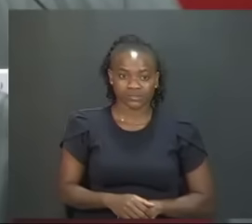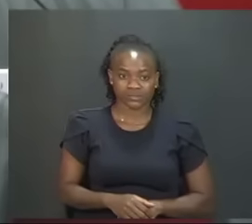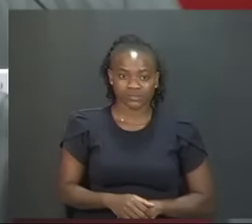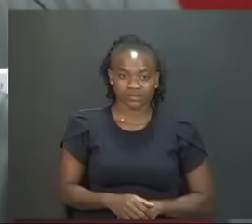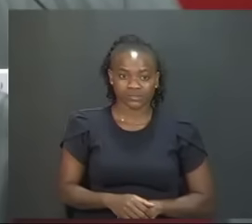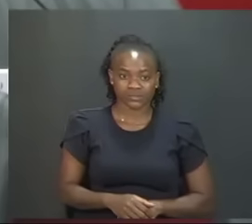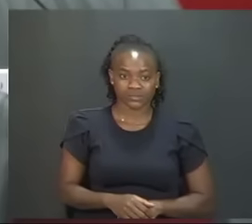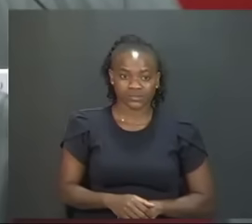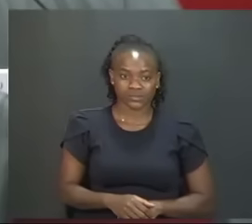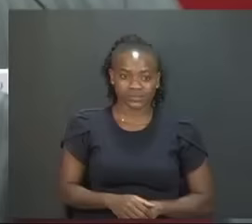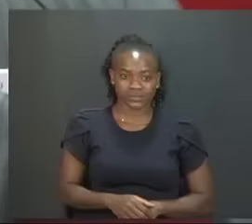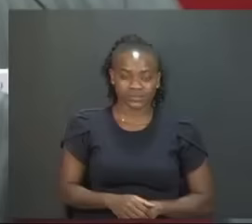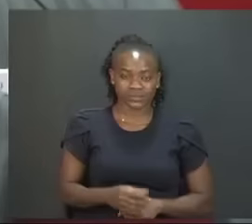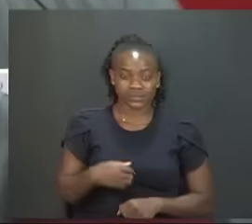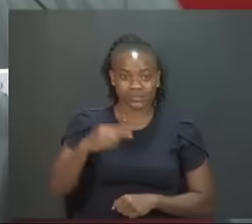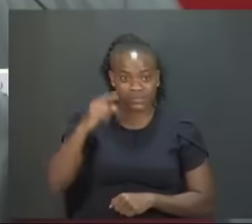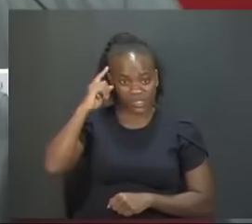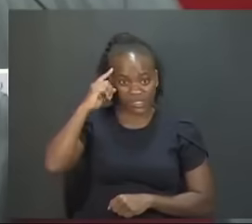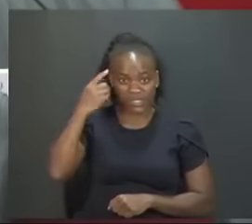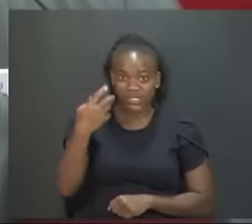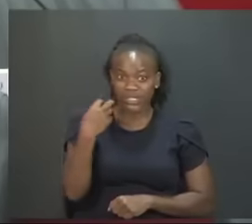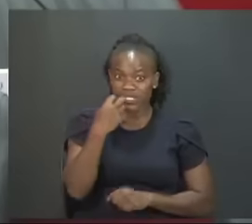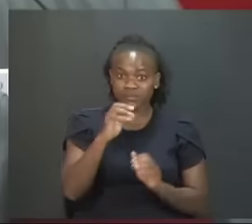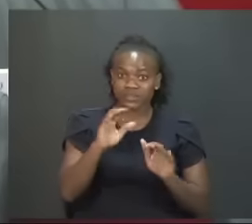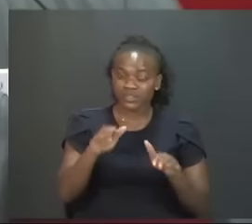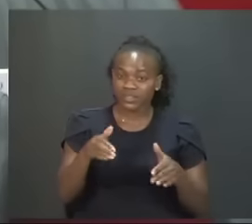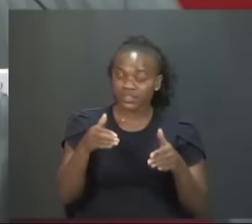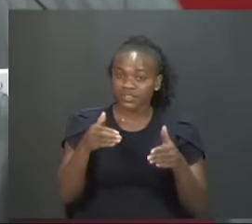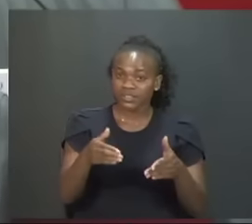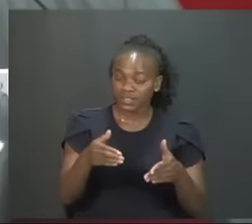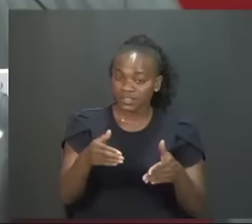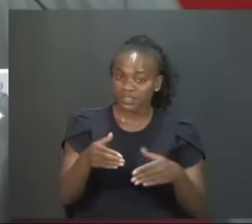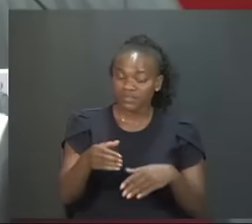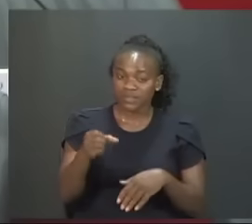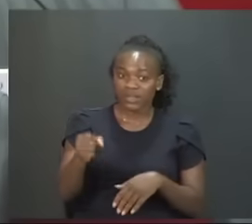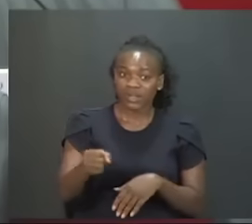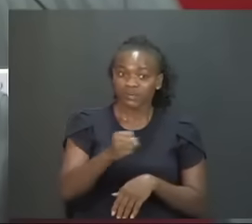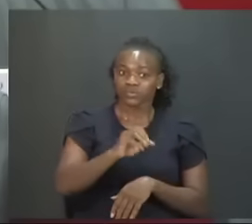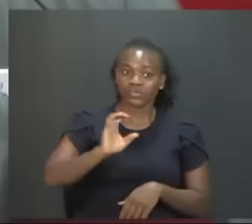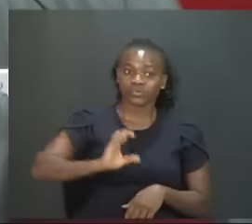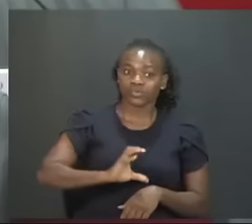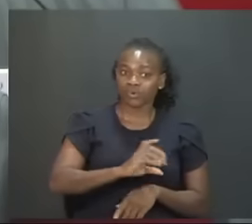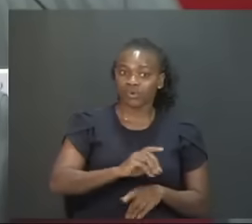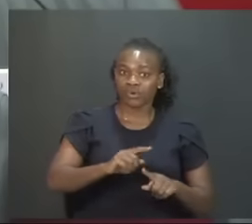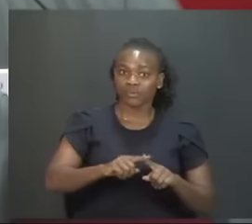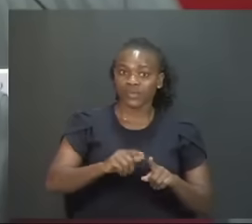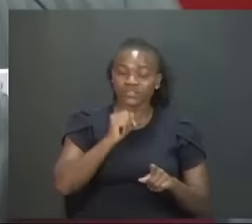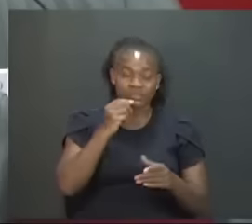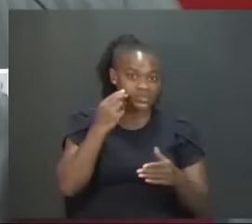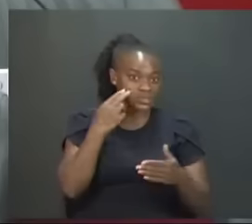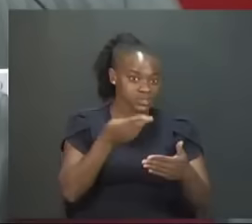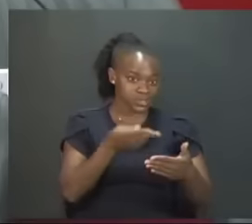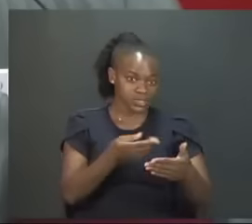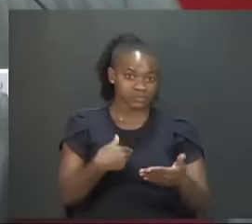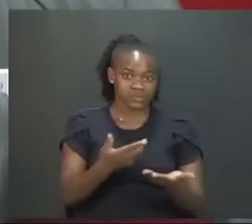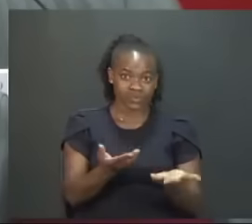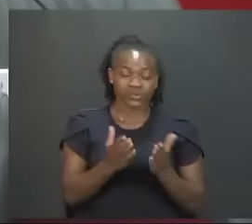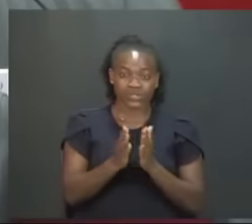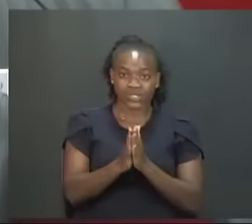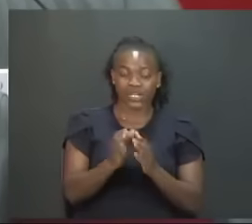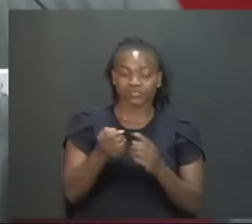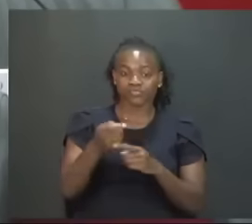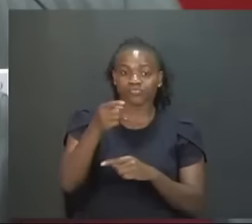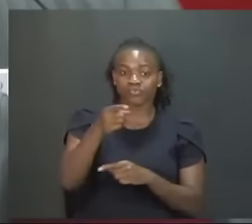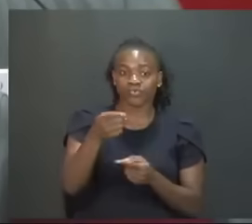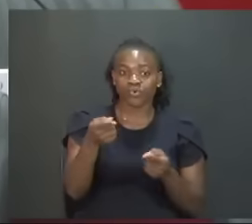But because I thought Mr. Speaker had done some referral to the appointment committee, I've looked at it and it's not there. I want to find out from you